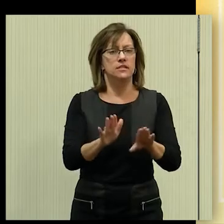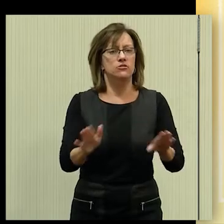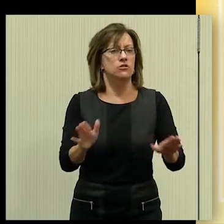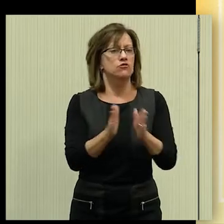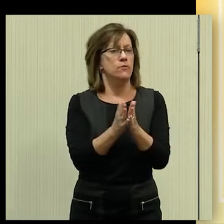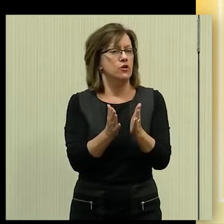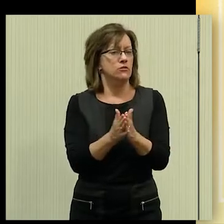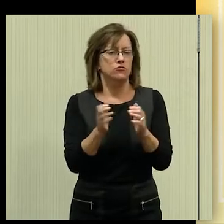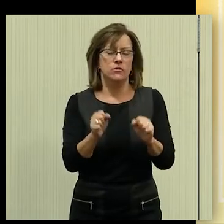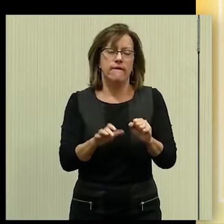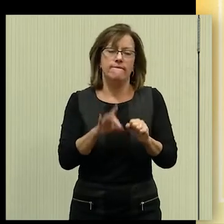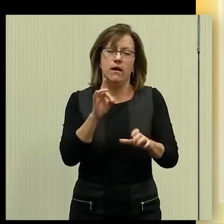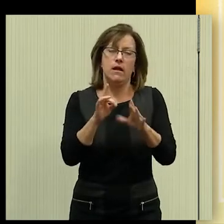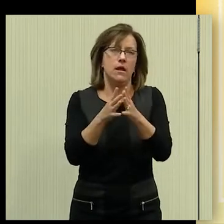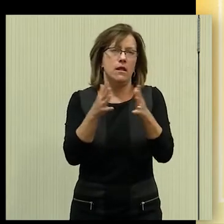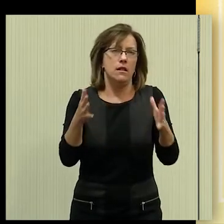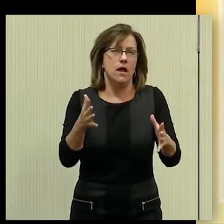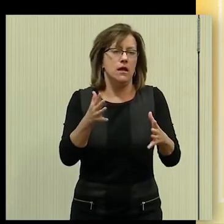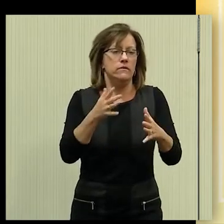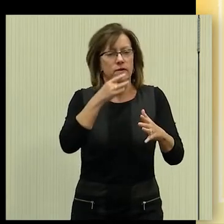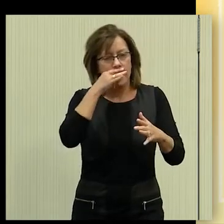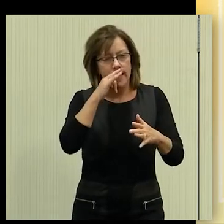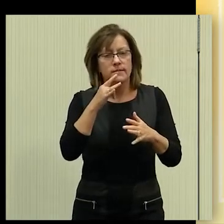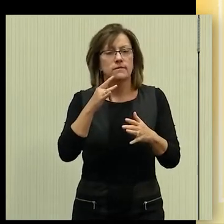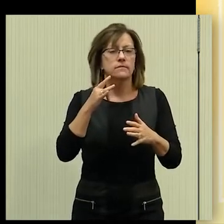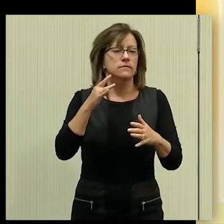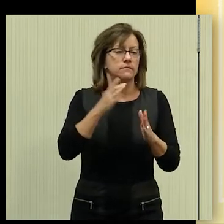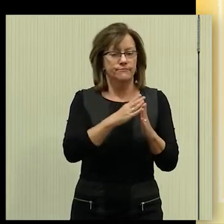find lots of kids, youth, adult books.